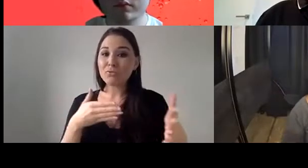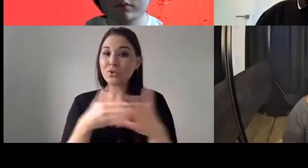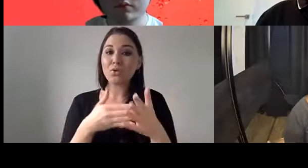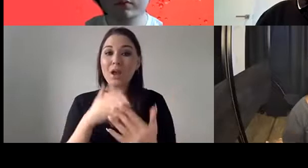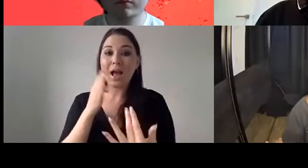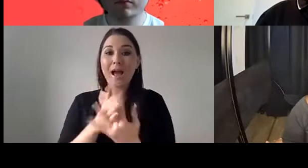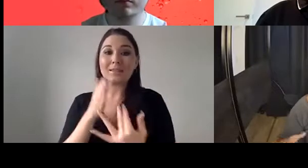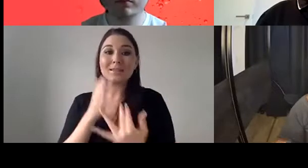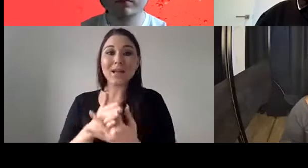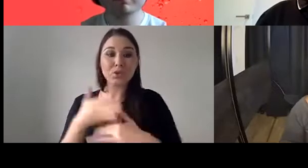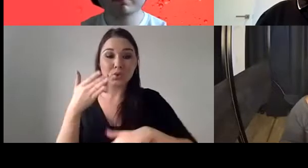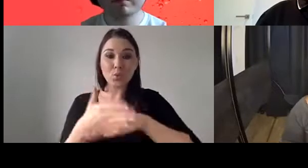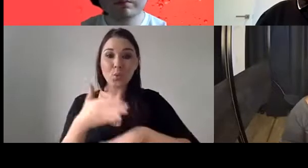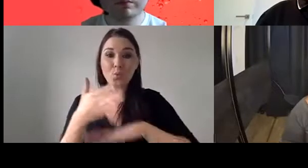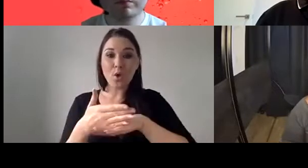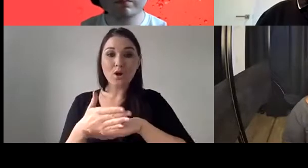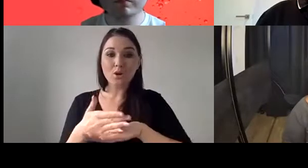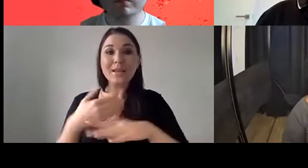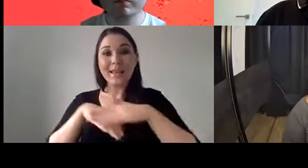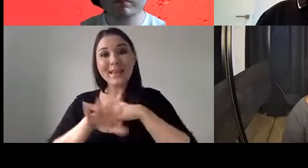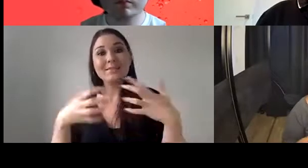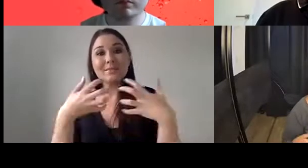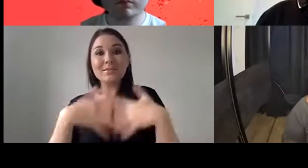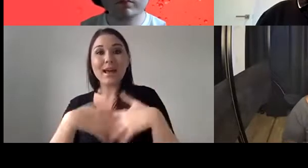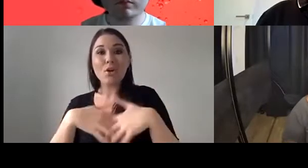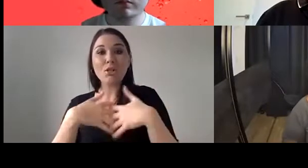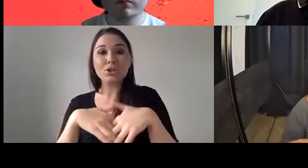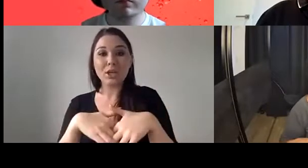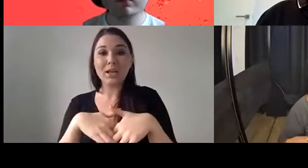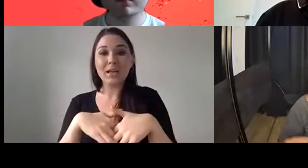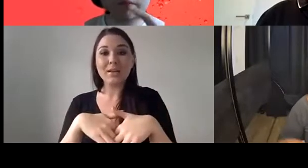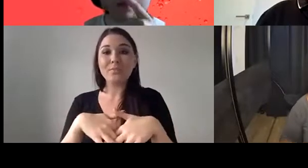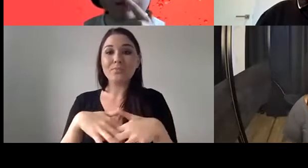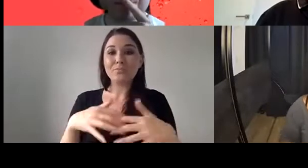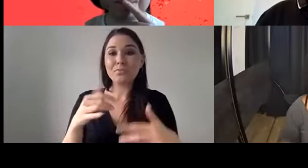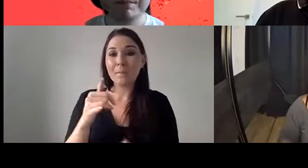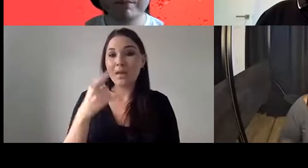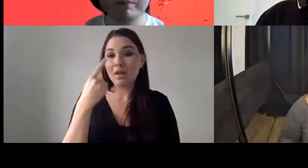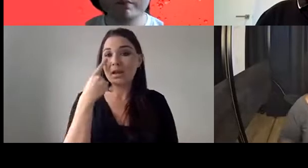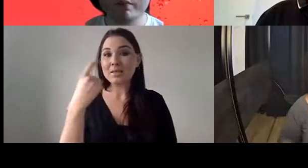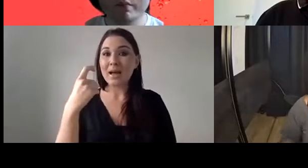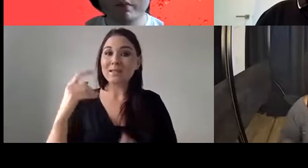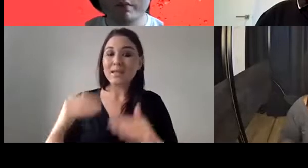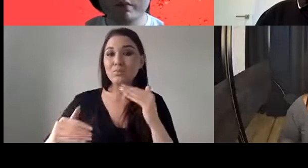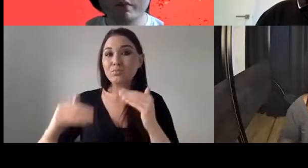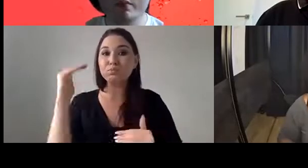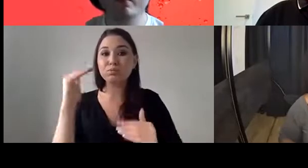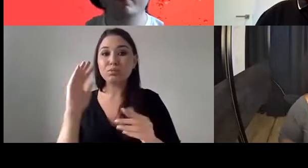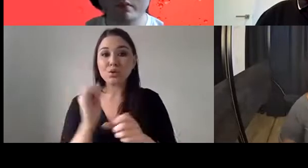least in technology, for example, is companies who are expecting a high degree to be able to